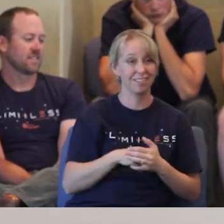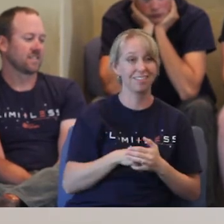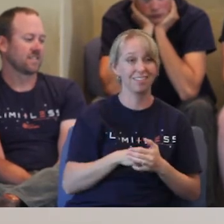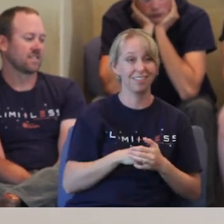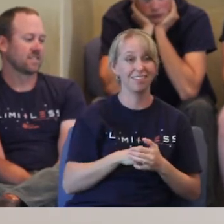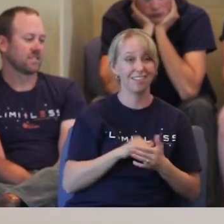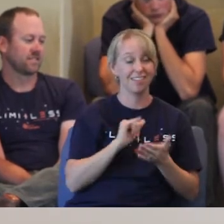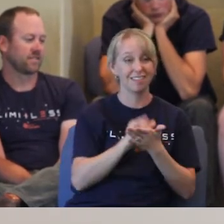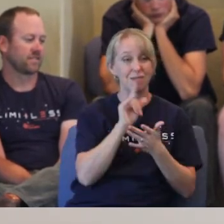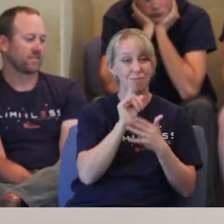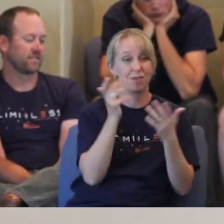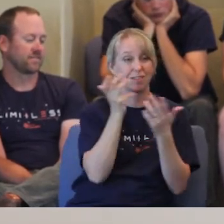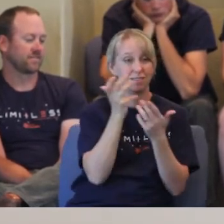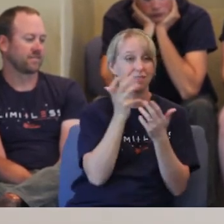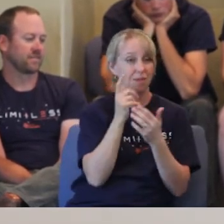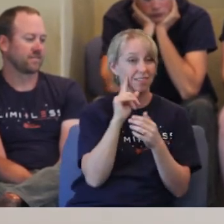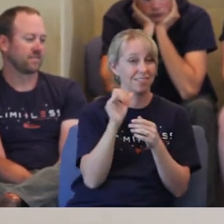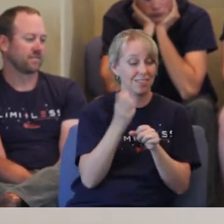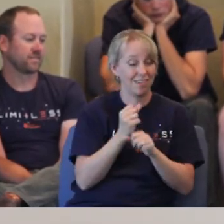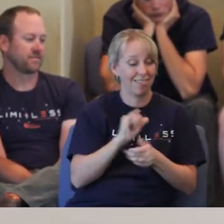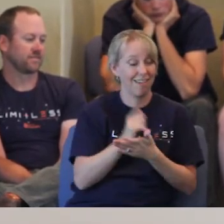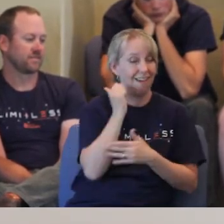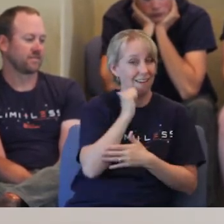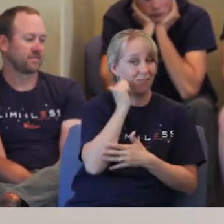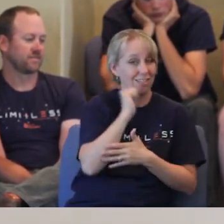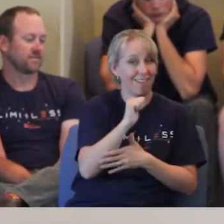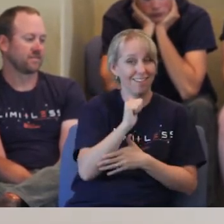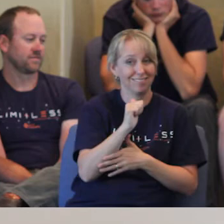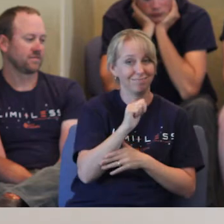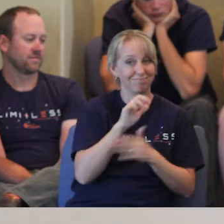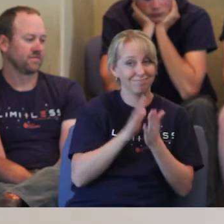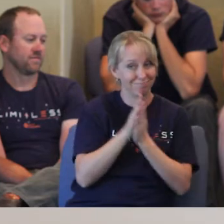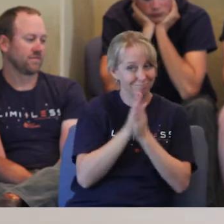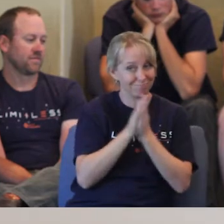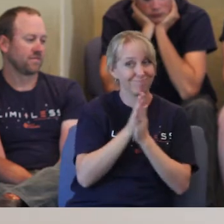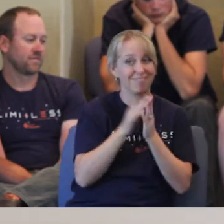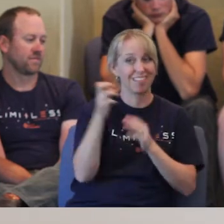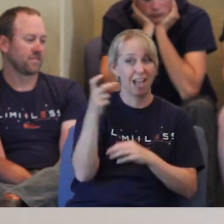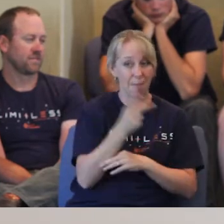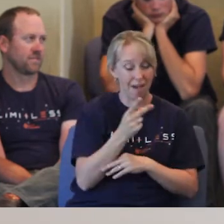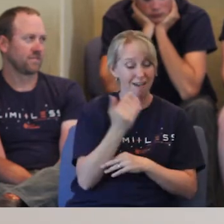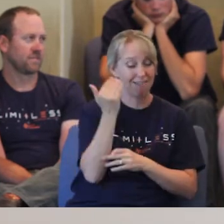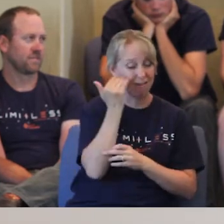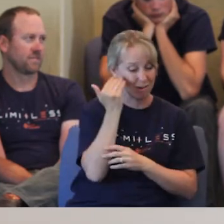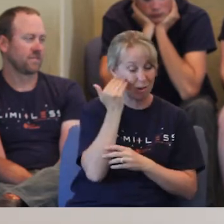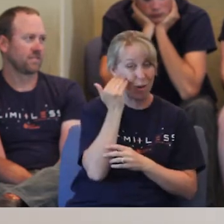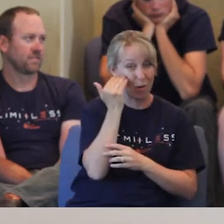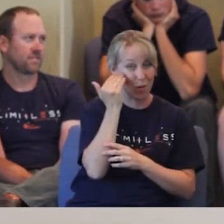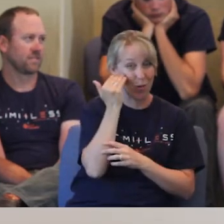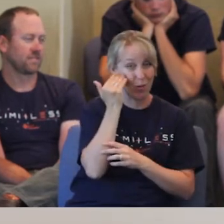and to go back from the work site and just to know that he prayed for me and that